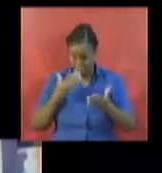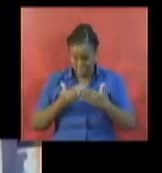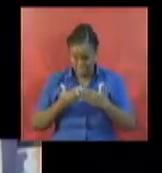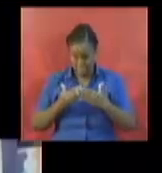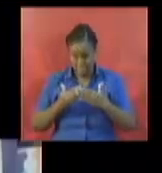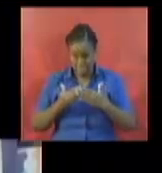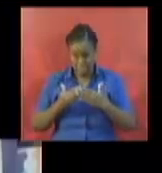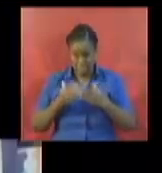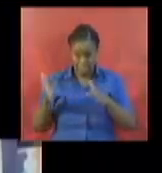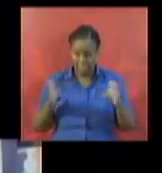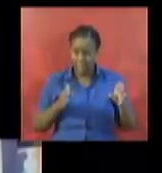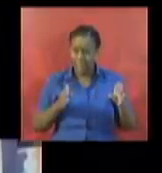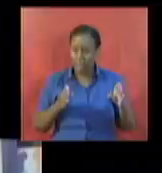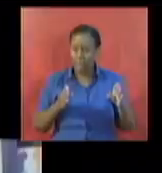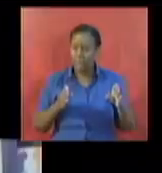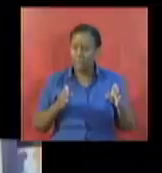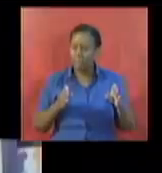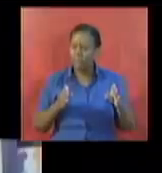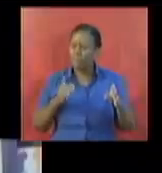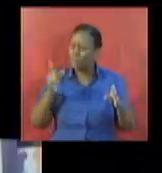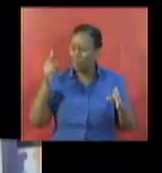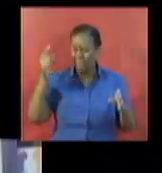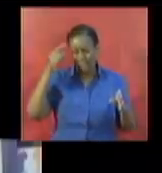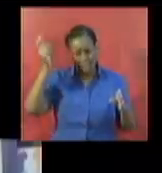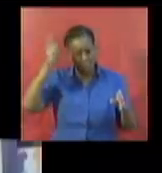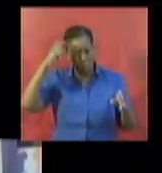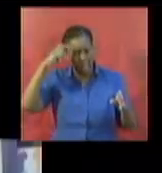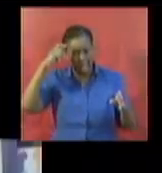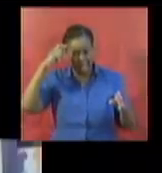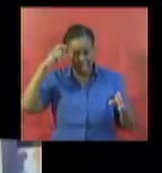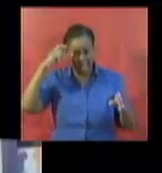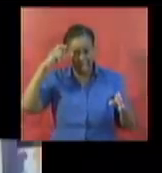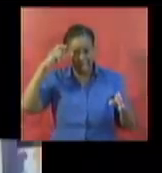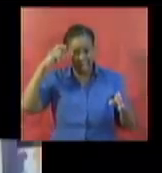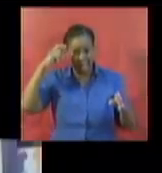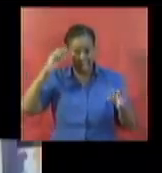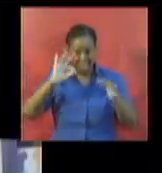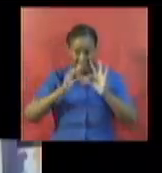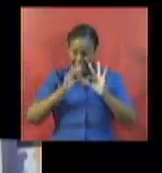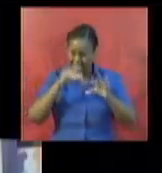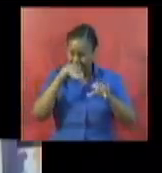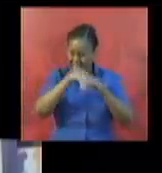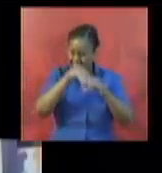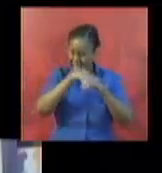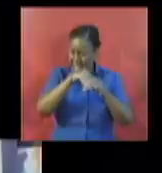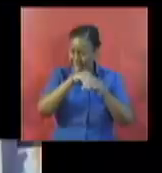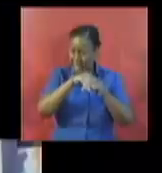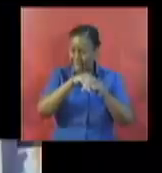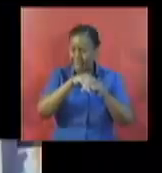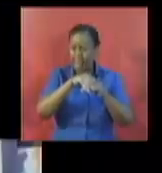externals, isn't it wise to attack from the inside as well by practicing strategies to strengthen our immune